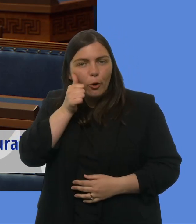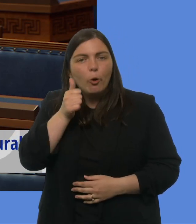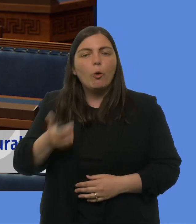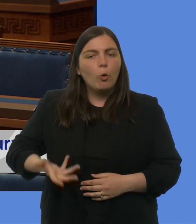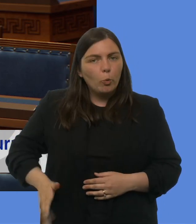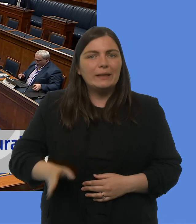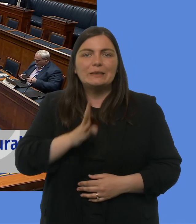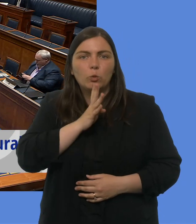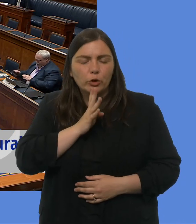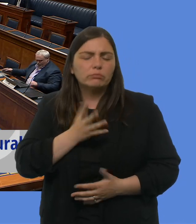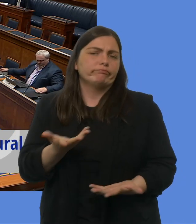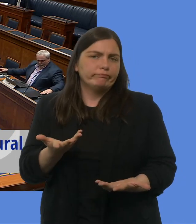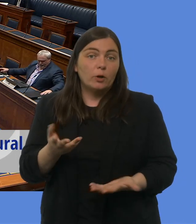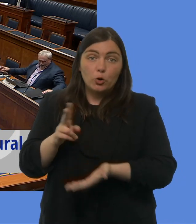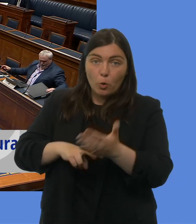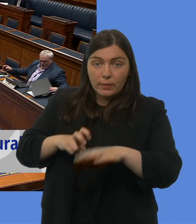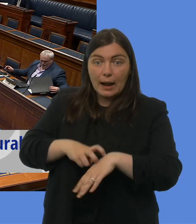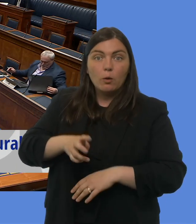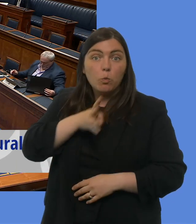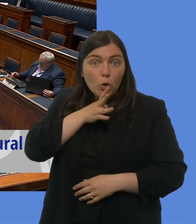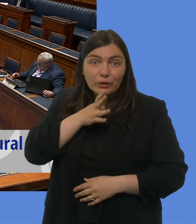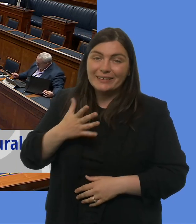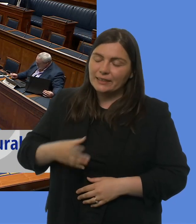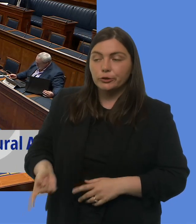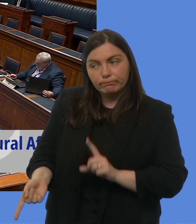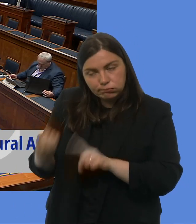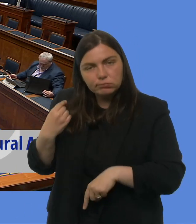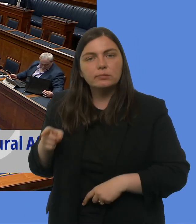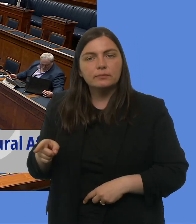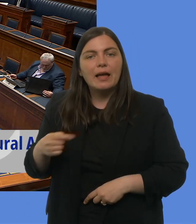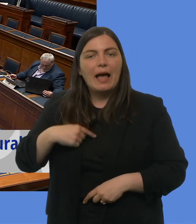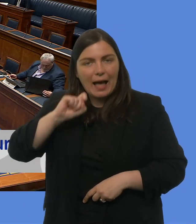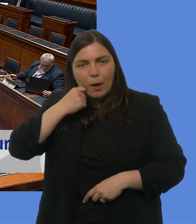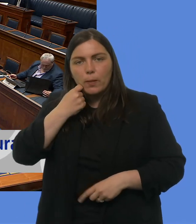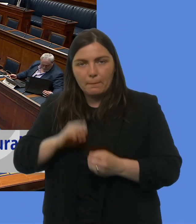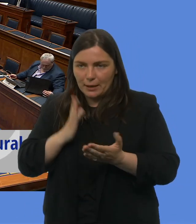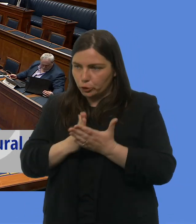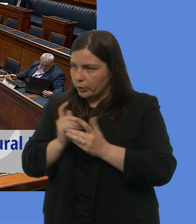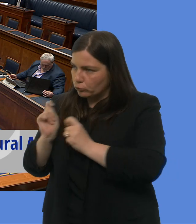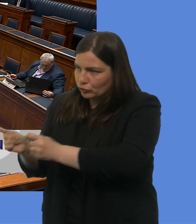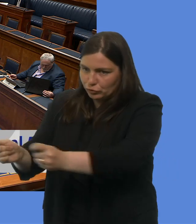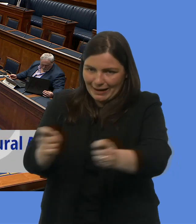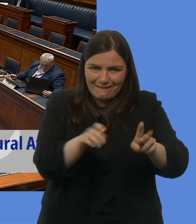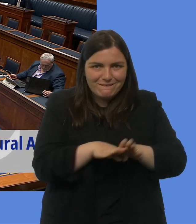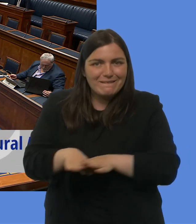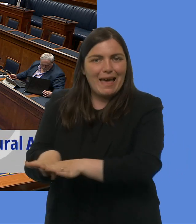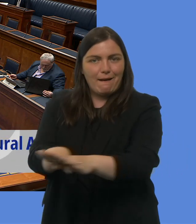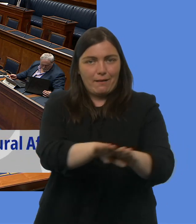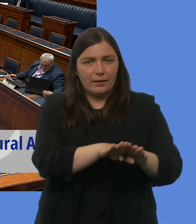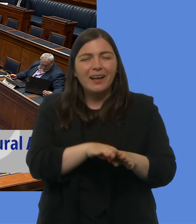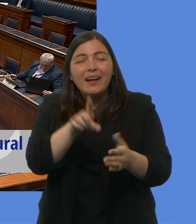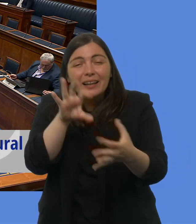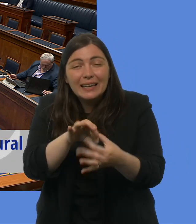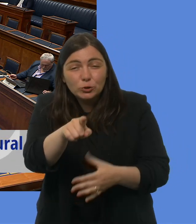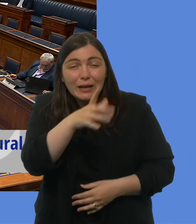plays. Northern Ireland Water needs to step up, and I will be fair and unrelenting in tackling all polluters. But in relation to agriculture, it